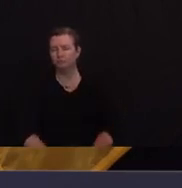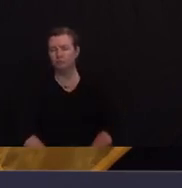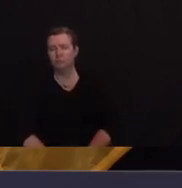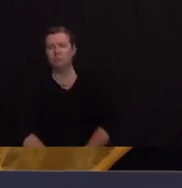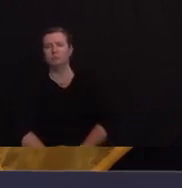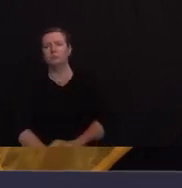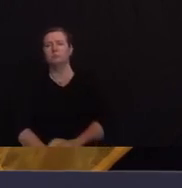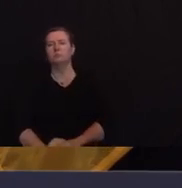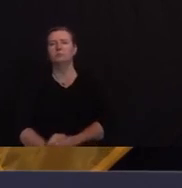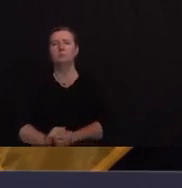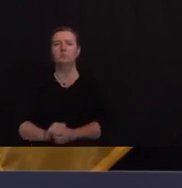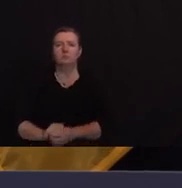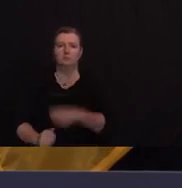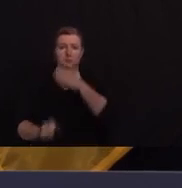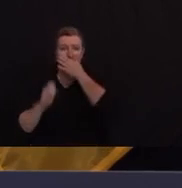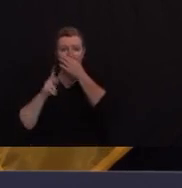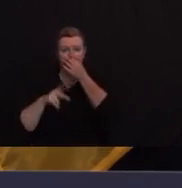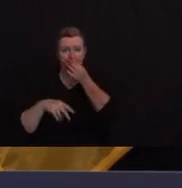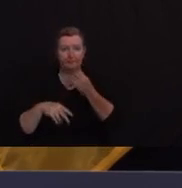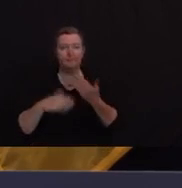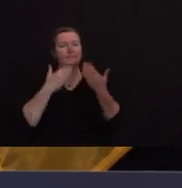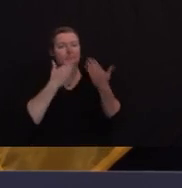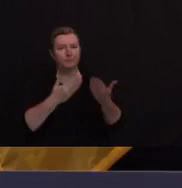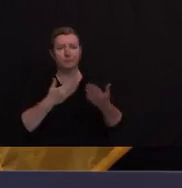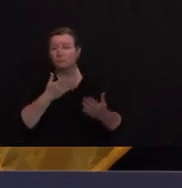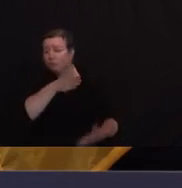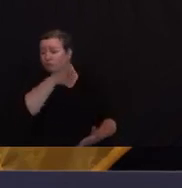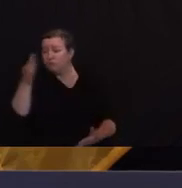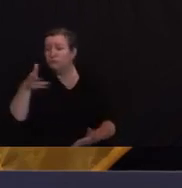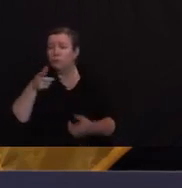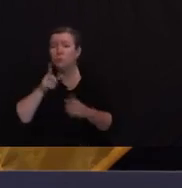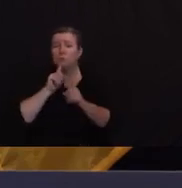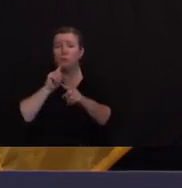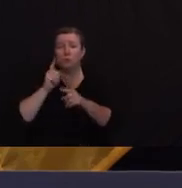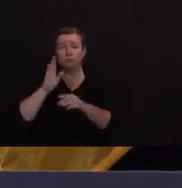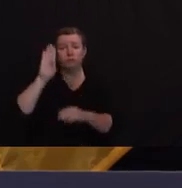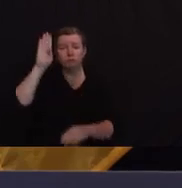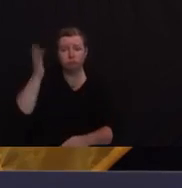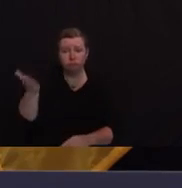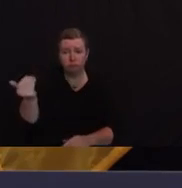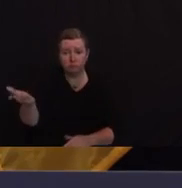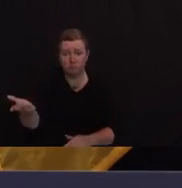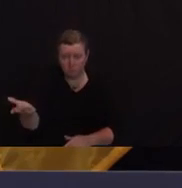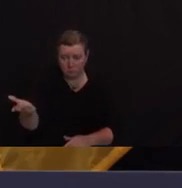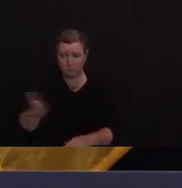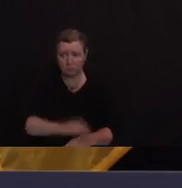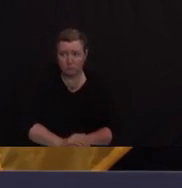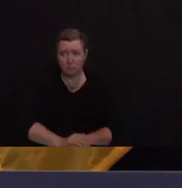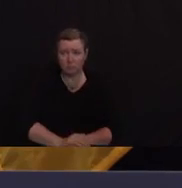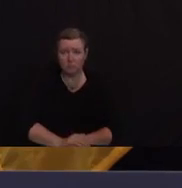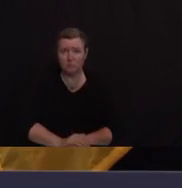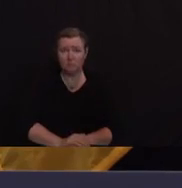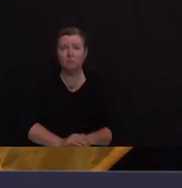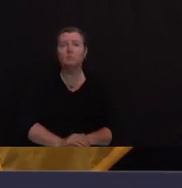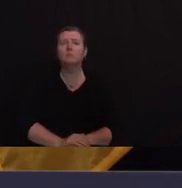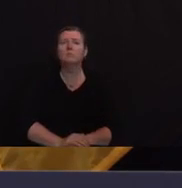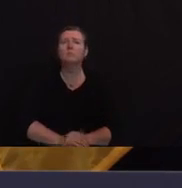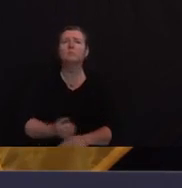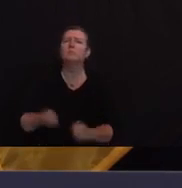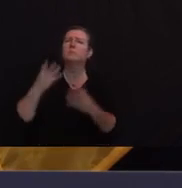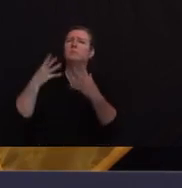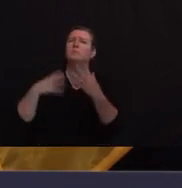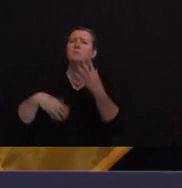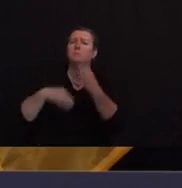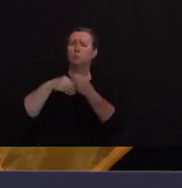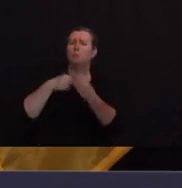Thank you for that. Sir, good afternoon. Good afternoon. Good afternoon, Governor. Questions from the newsroom. How many booster shots have been